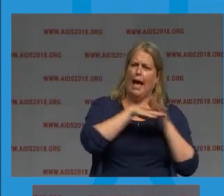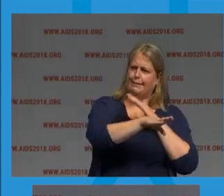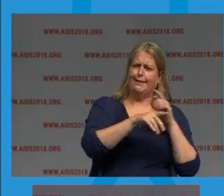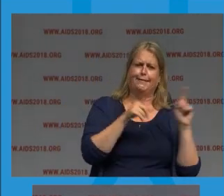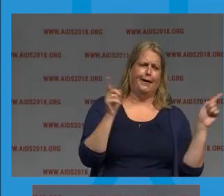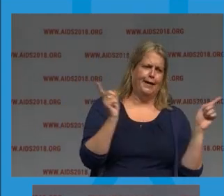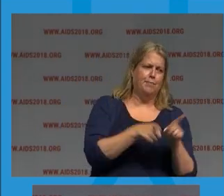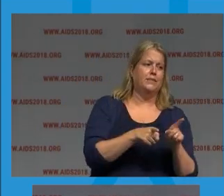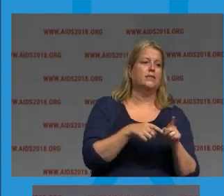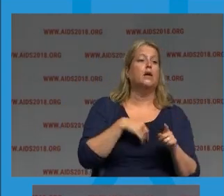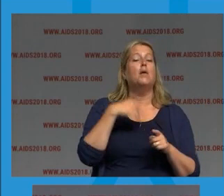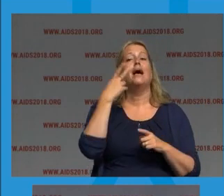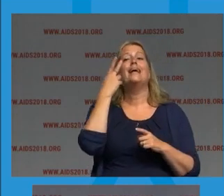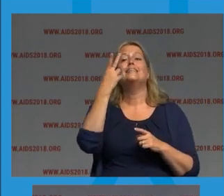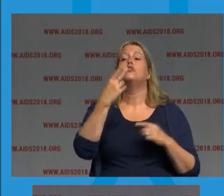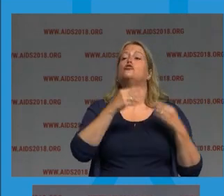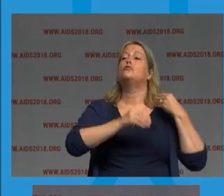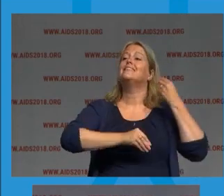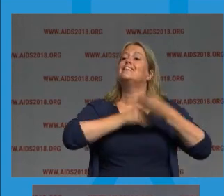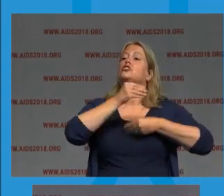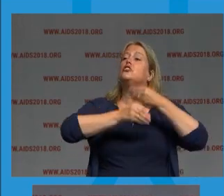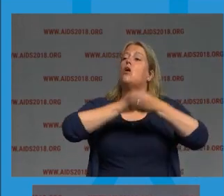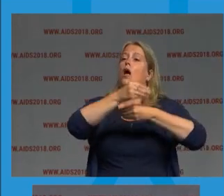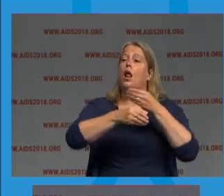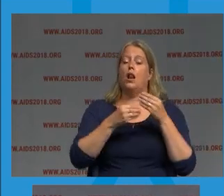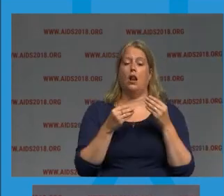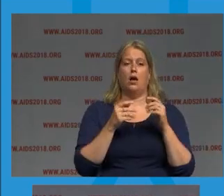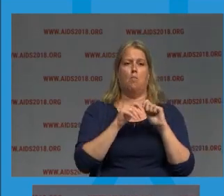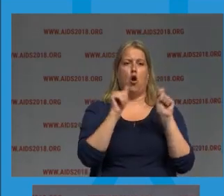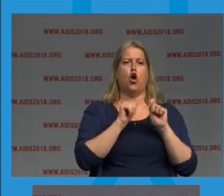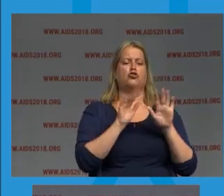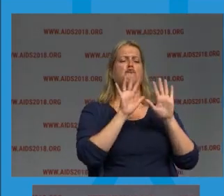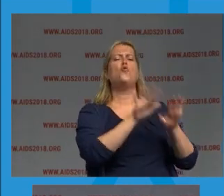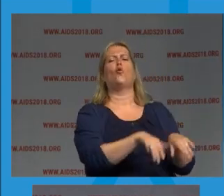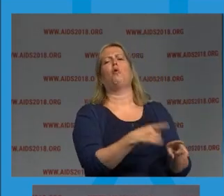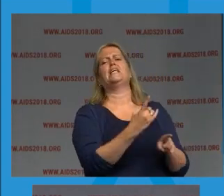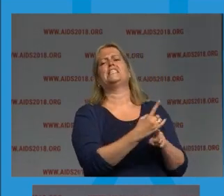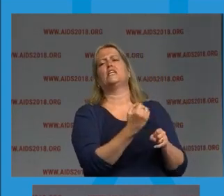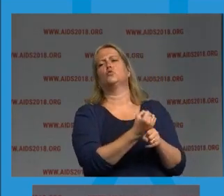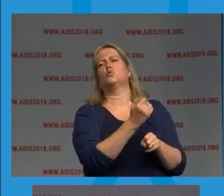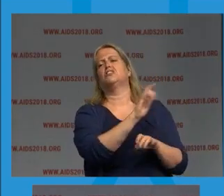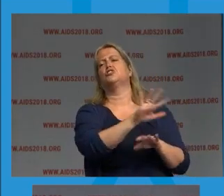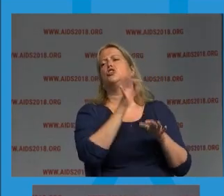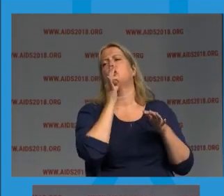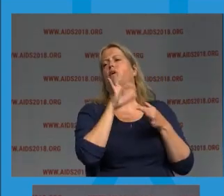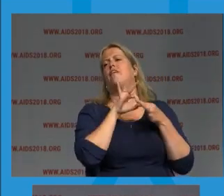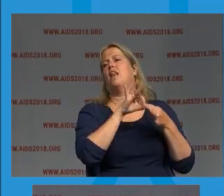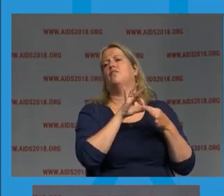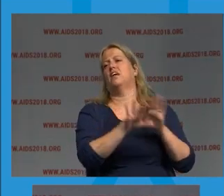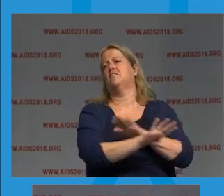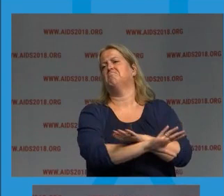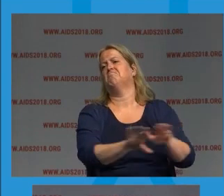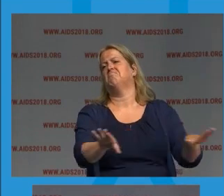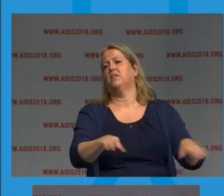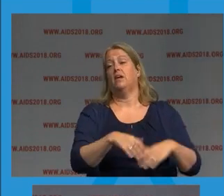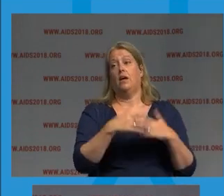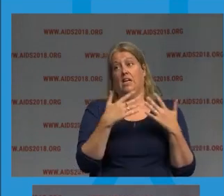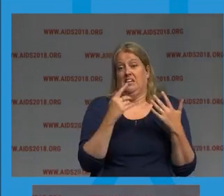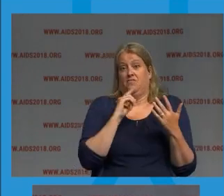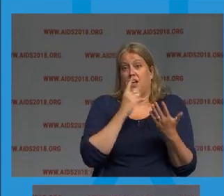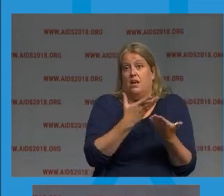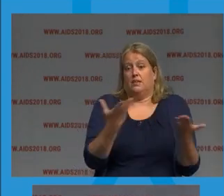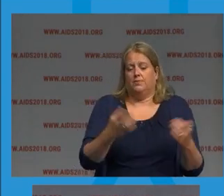using traditional annualized models, sex workers are not considered relevant in these epidemics. And that is, again, is a stark